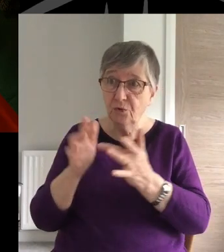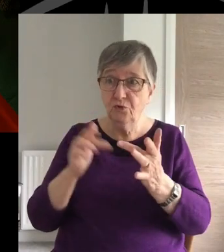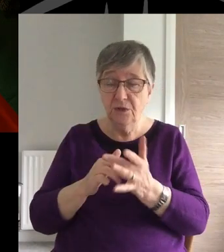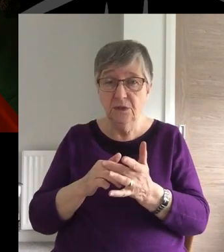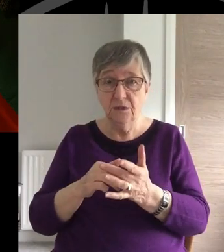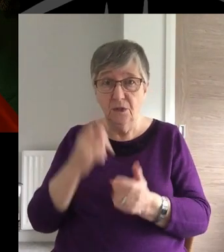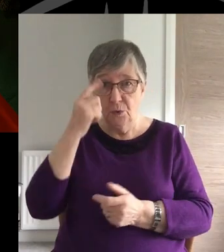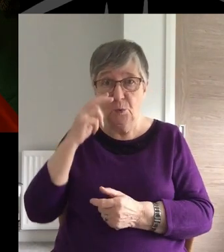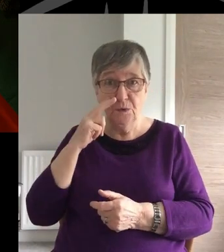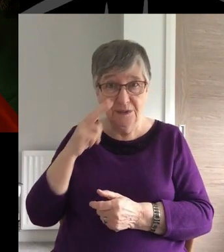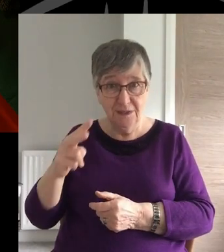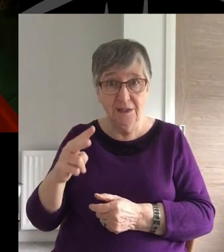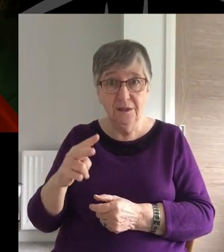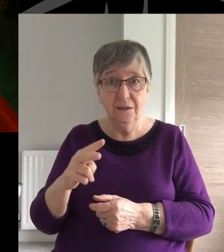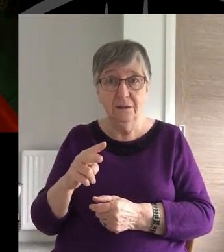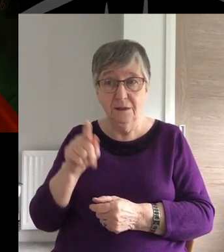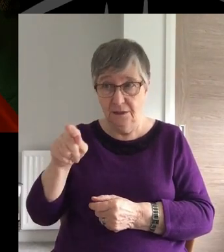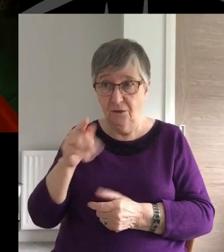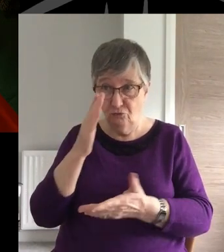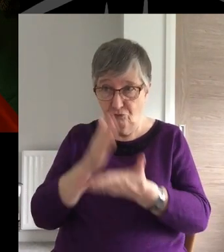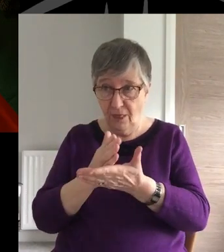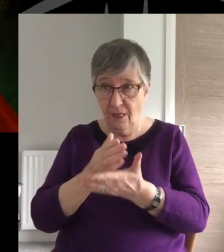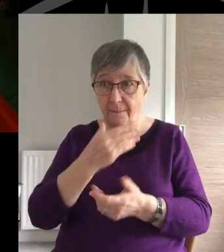see his humanity.